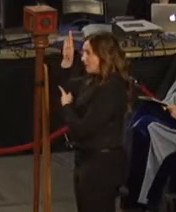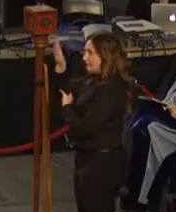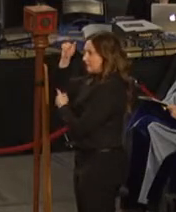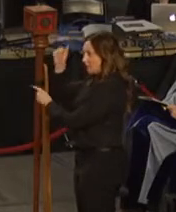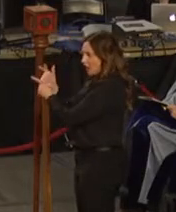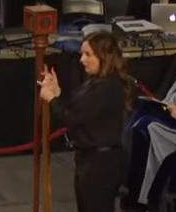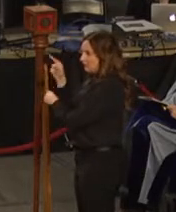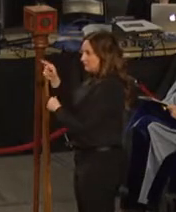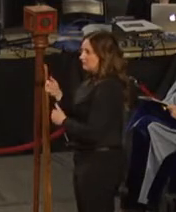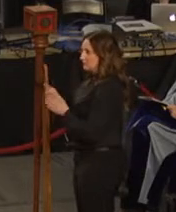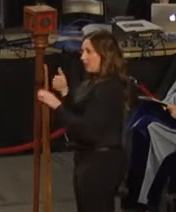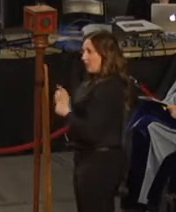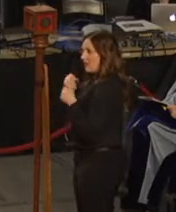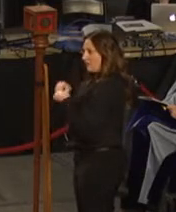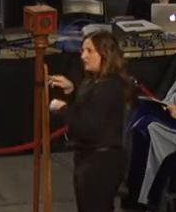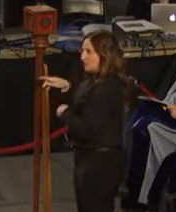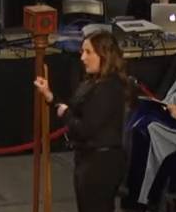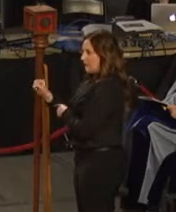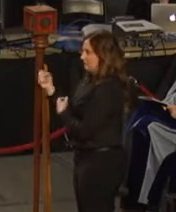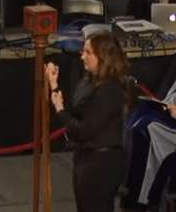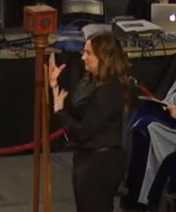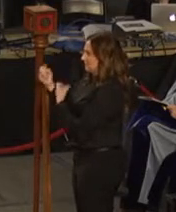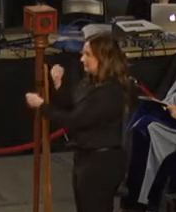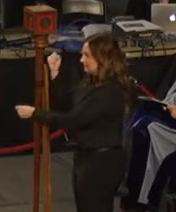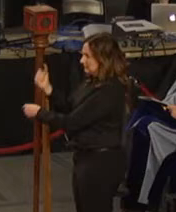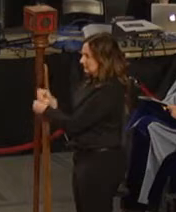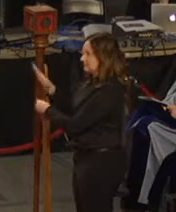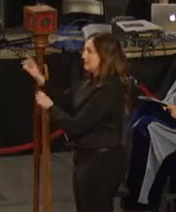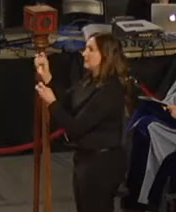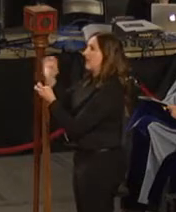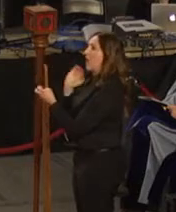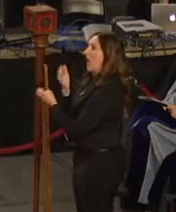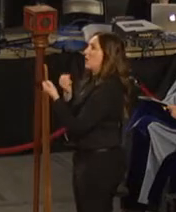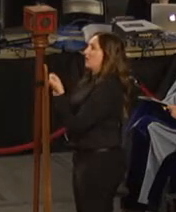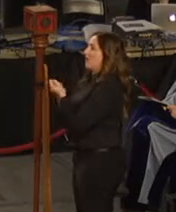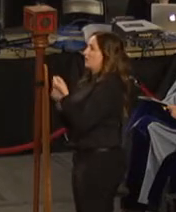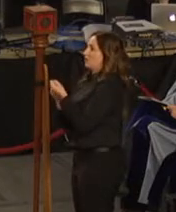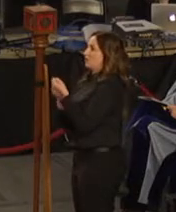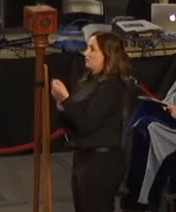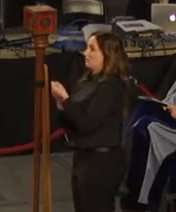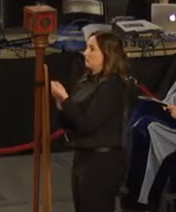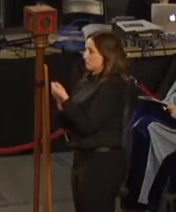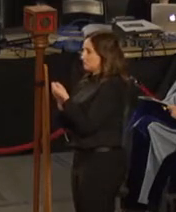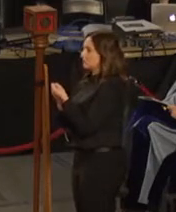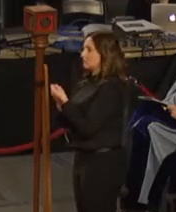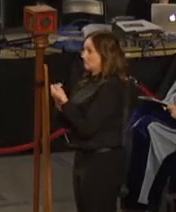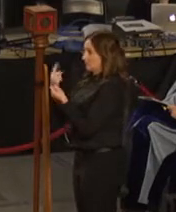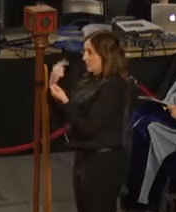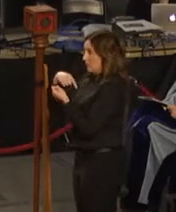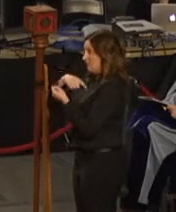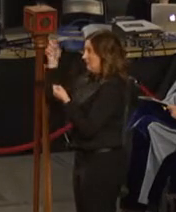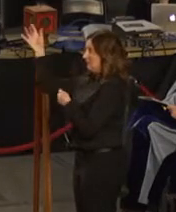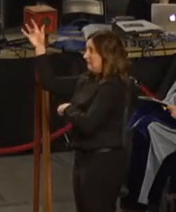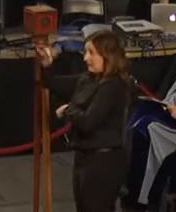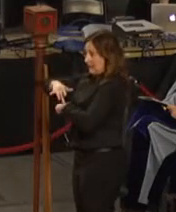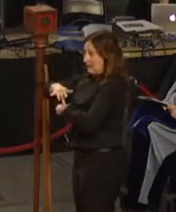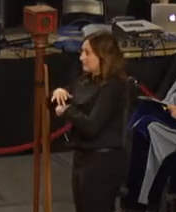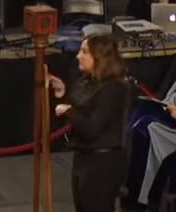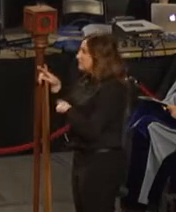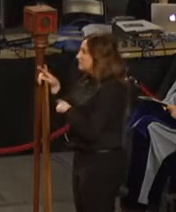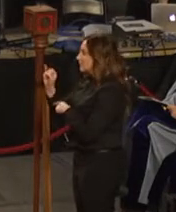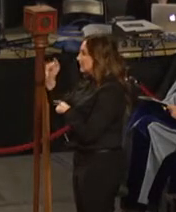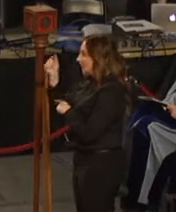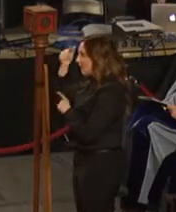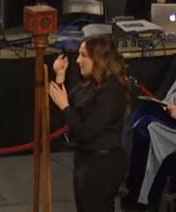been living in the U.S. for a number of years, was our sponsor. And when we came, the U.S. government required